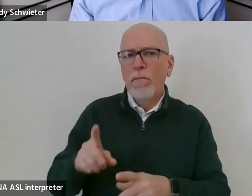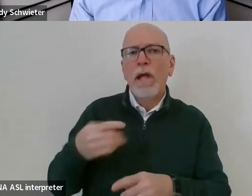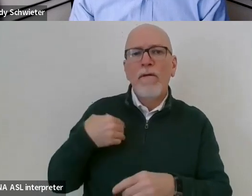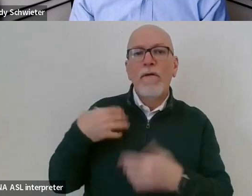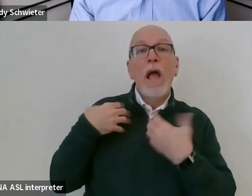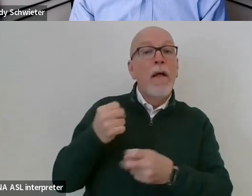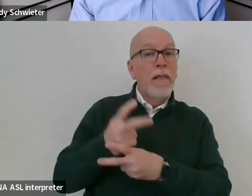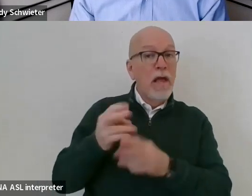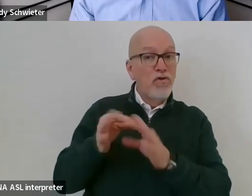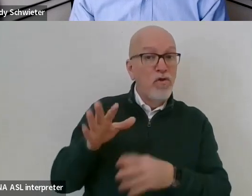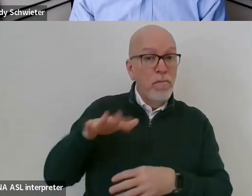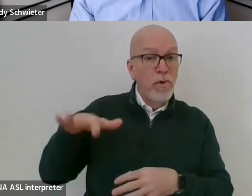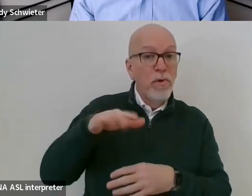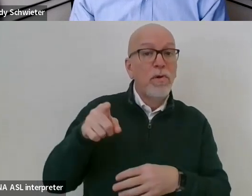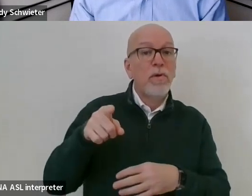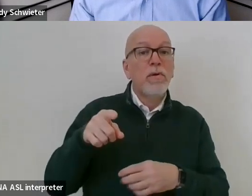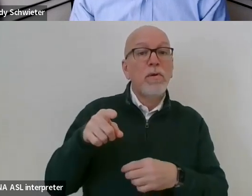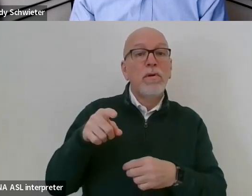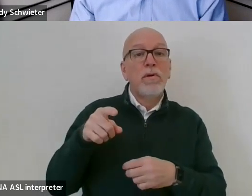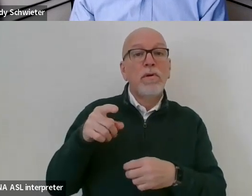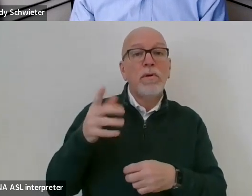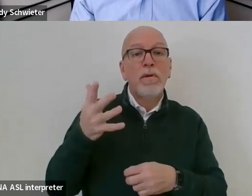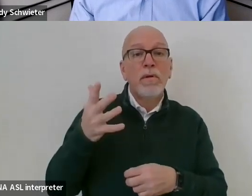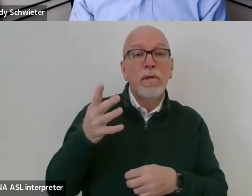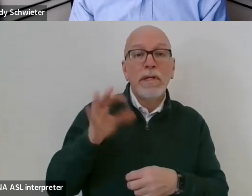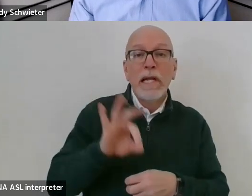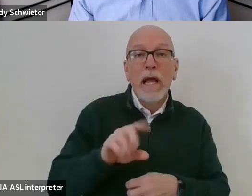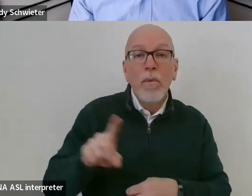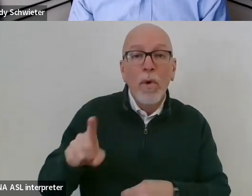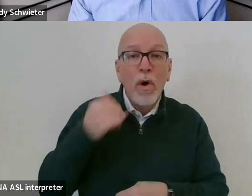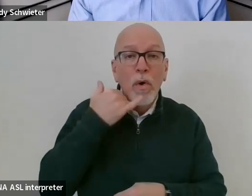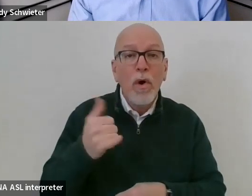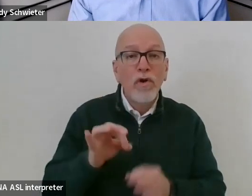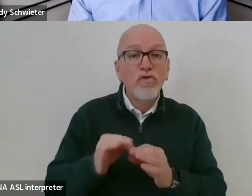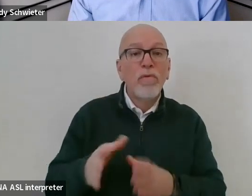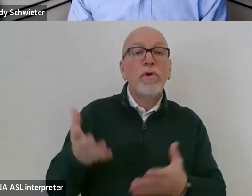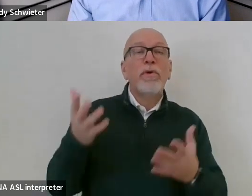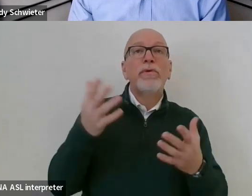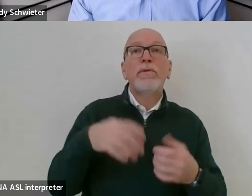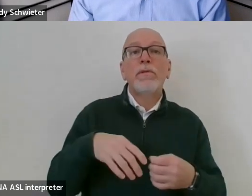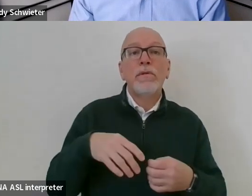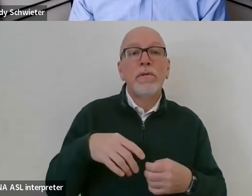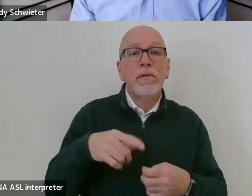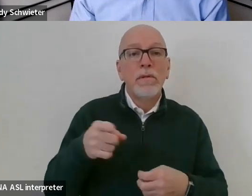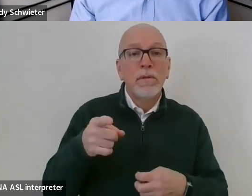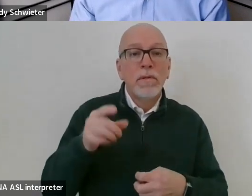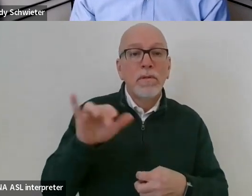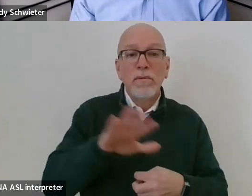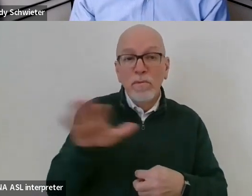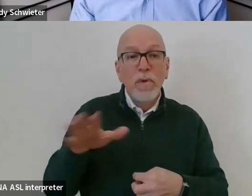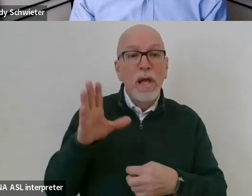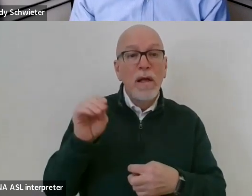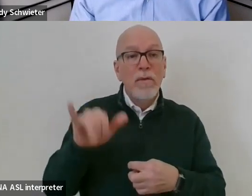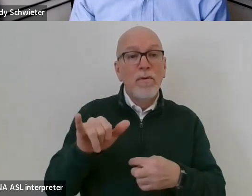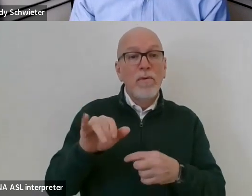interpreters, utilities interpreters, 911 call interpreters, court interpreters, and they are